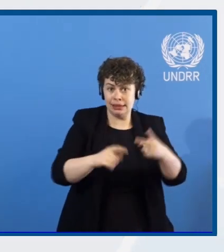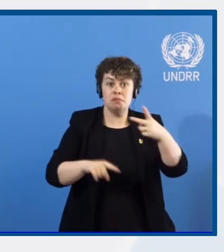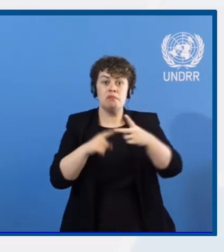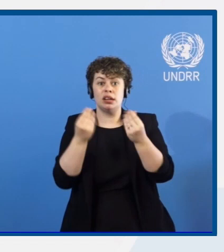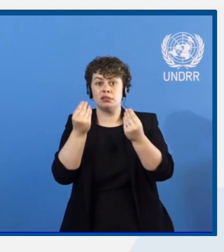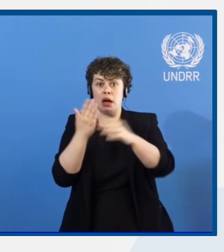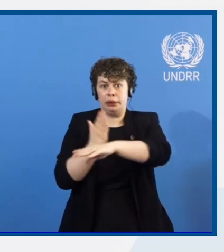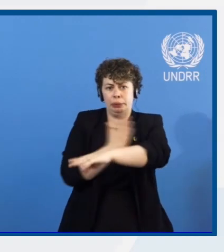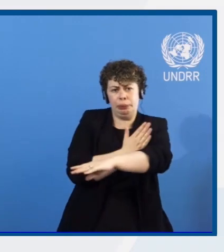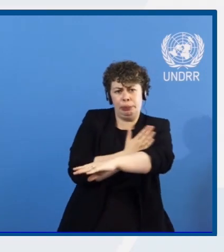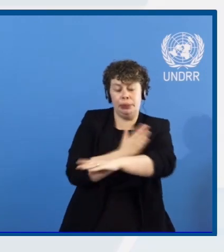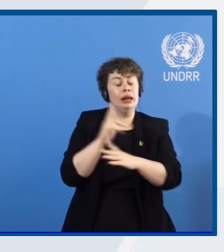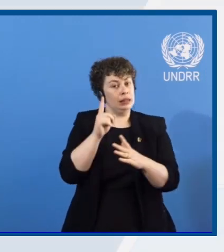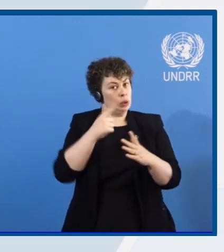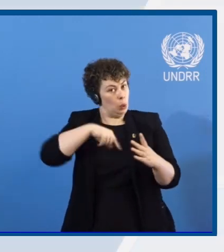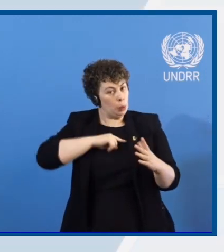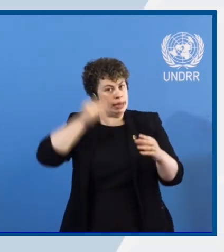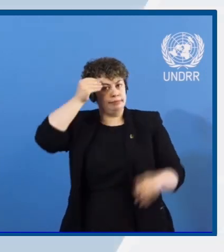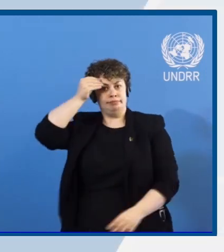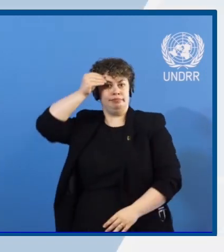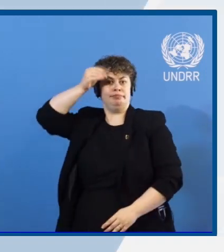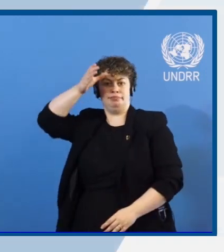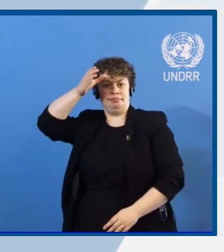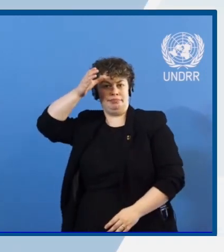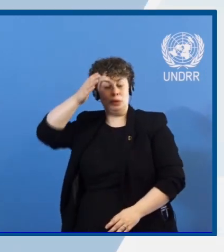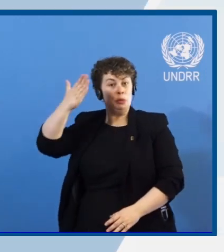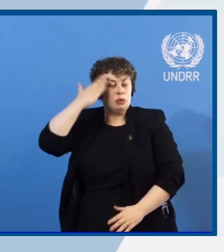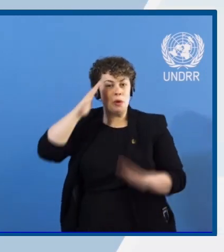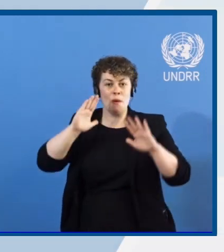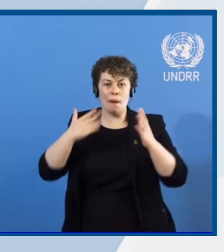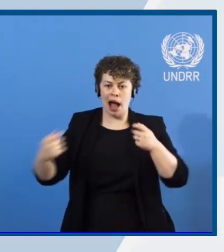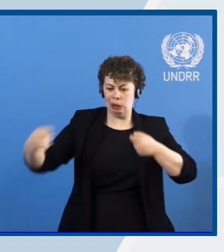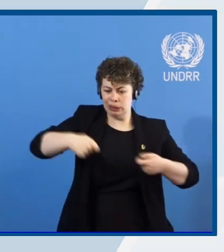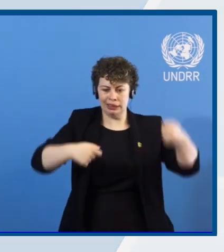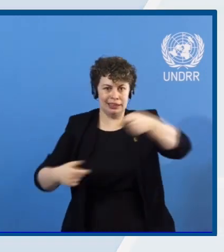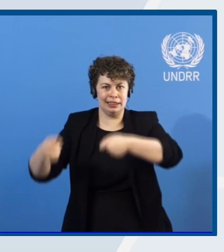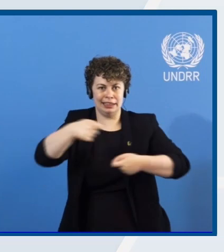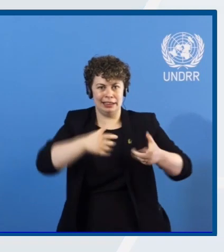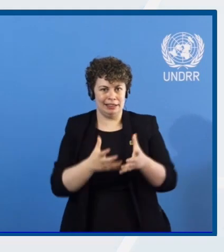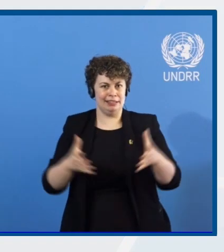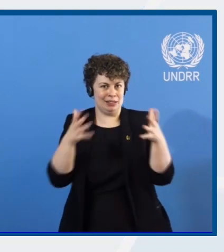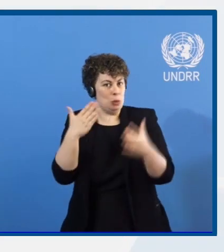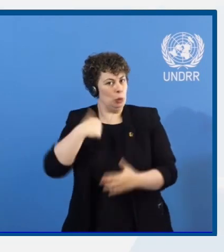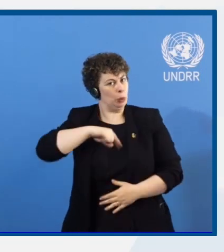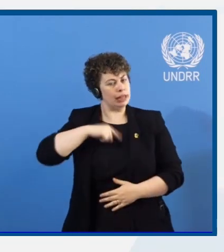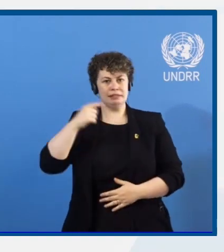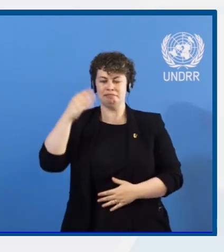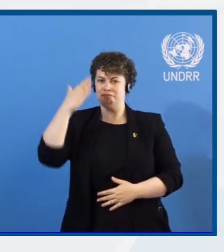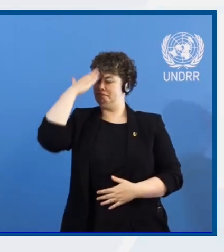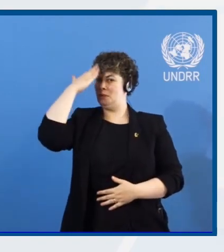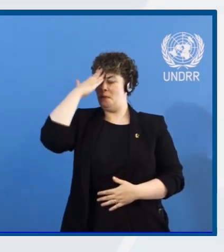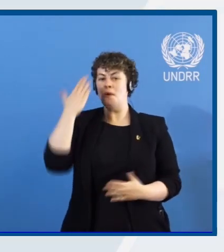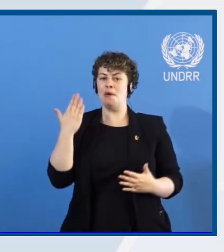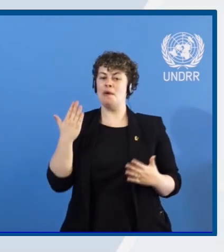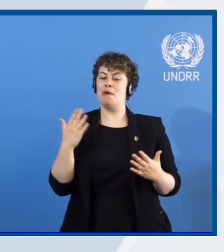of systematic risk financing through creative financing or risk transfer schemes. I think this